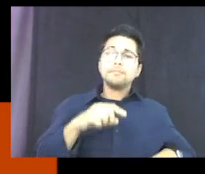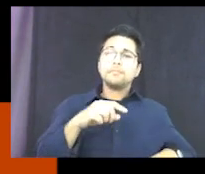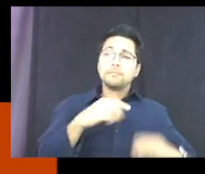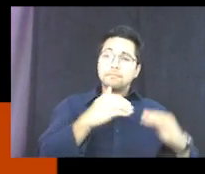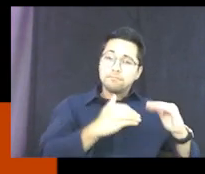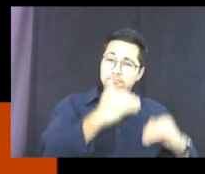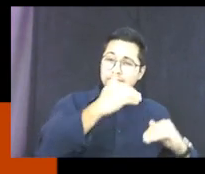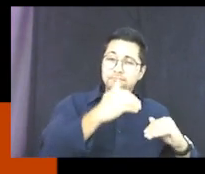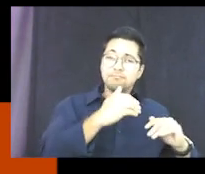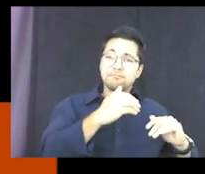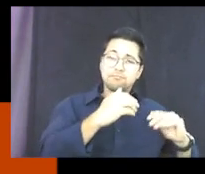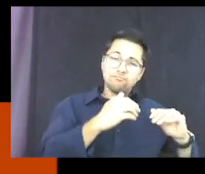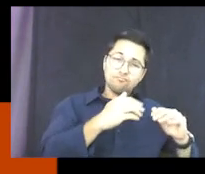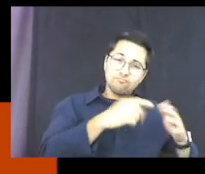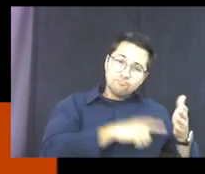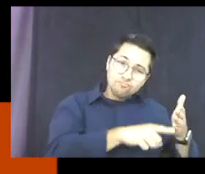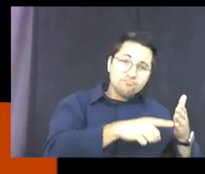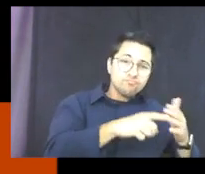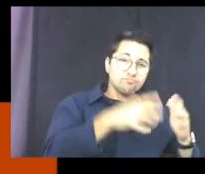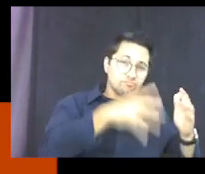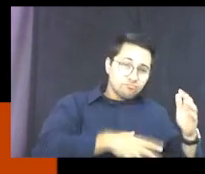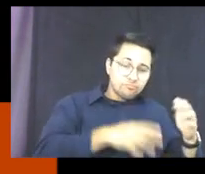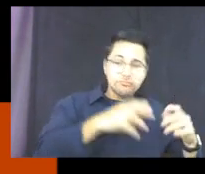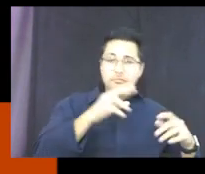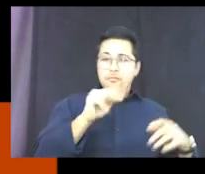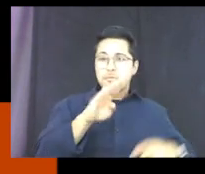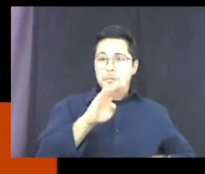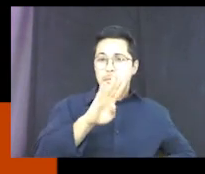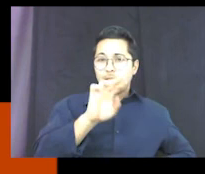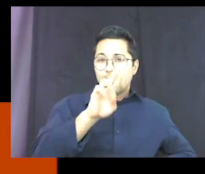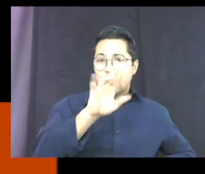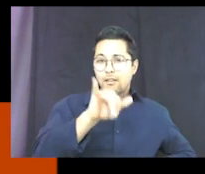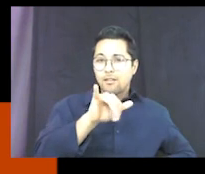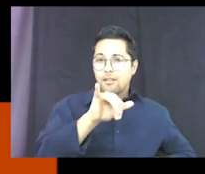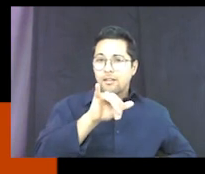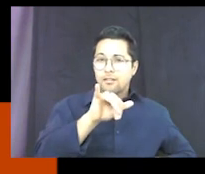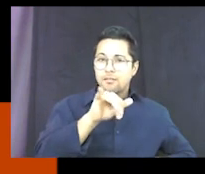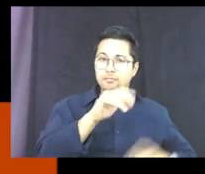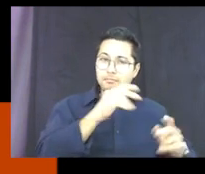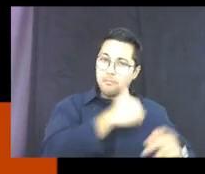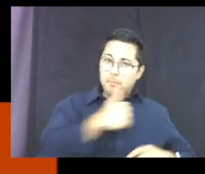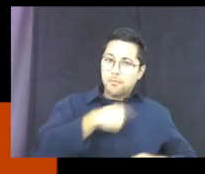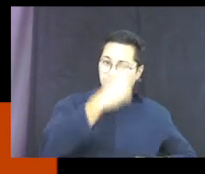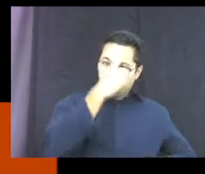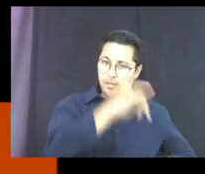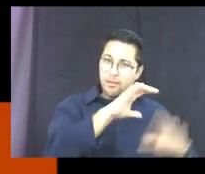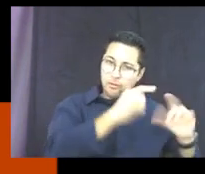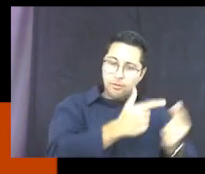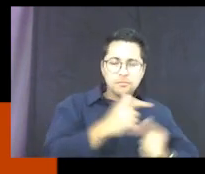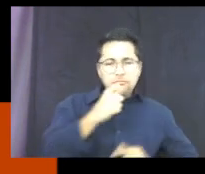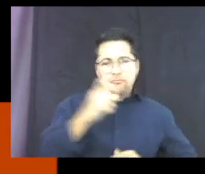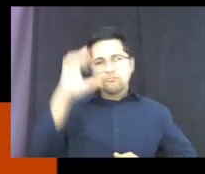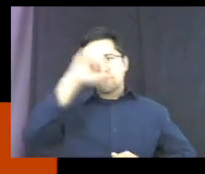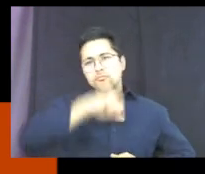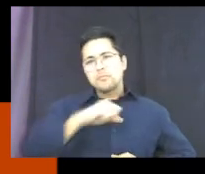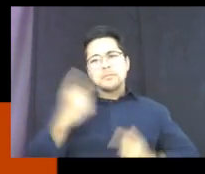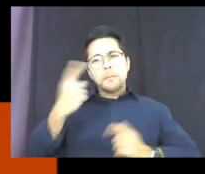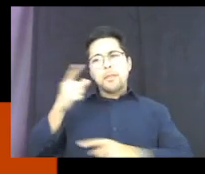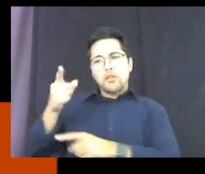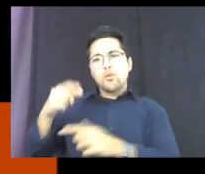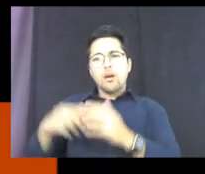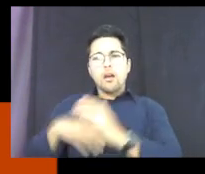female and non-binary members of the group. Don't assume that something you are comfortable openly